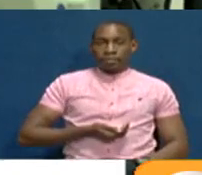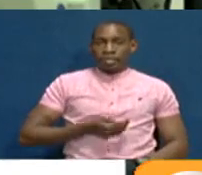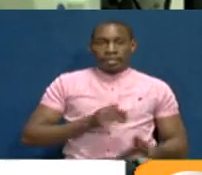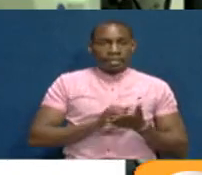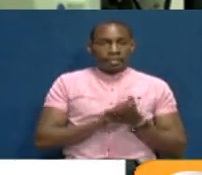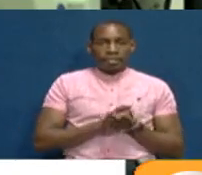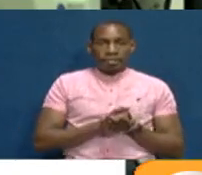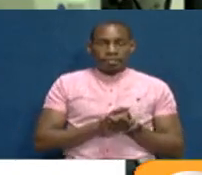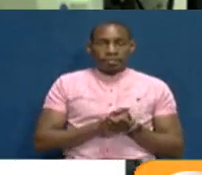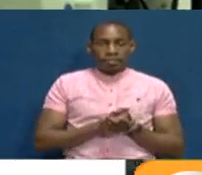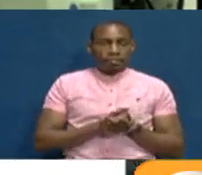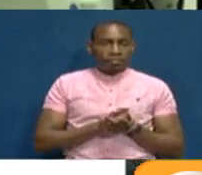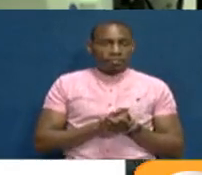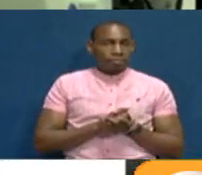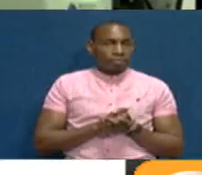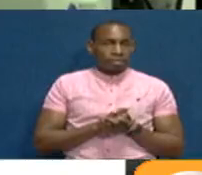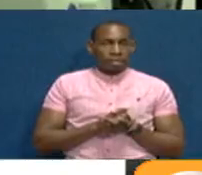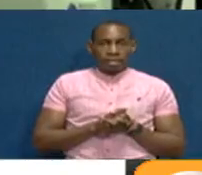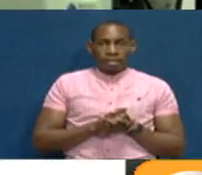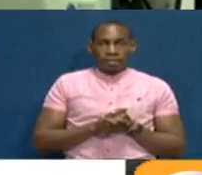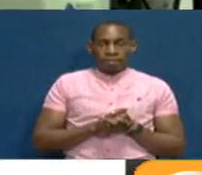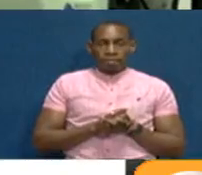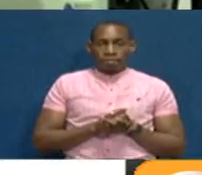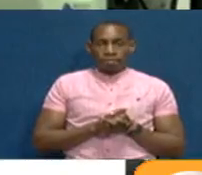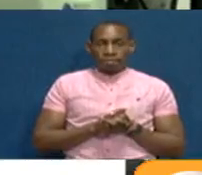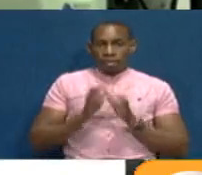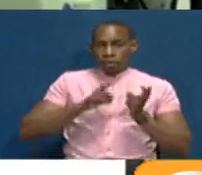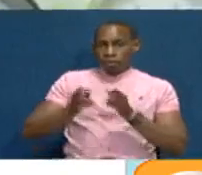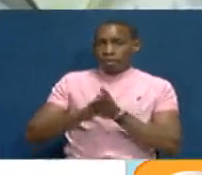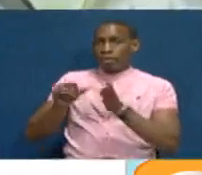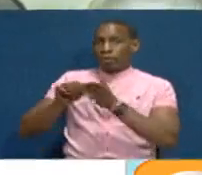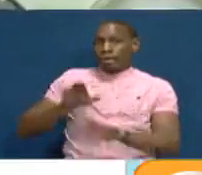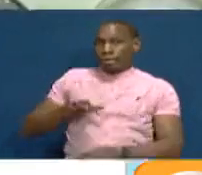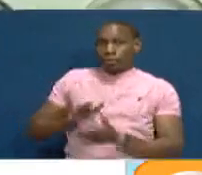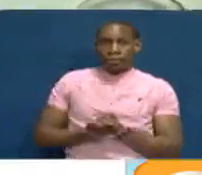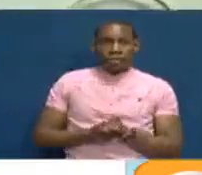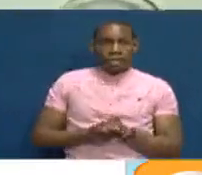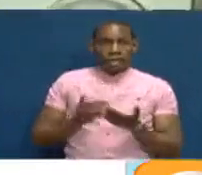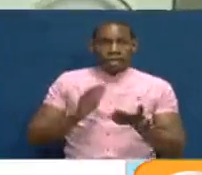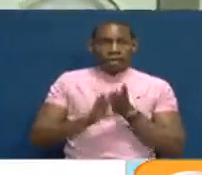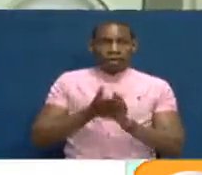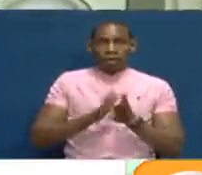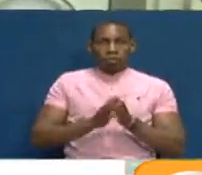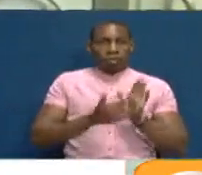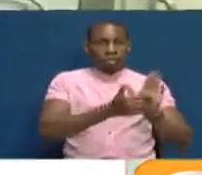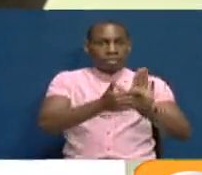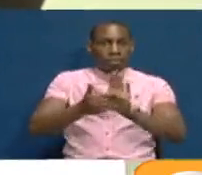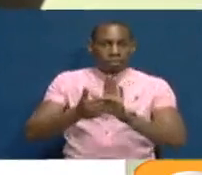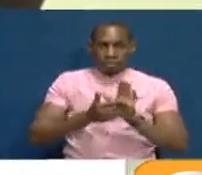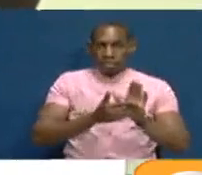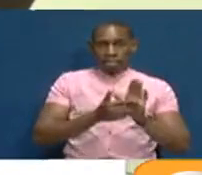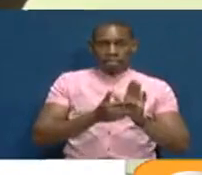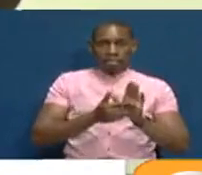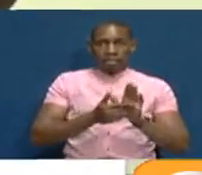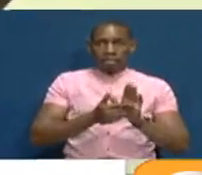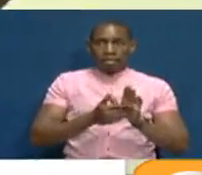come to the clinic early. Usually the doors are opened by the woman. With no visible clues, fertility experts